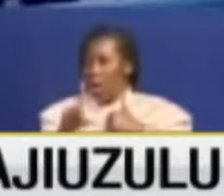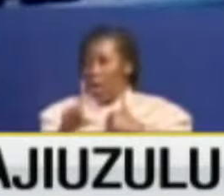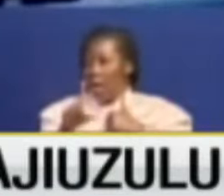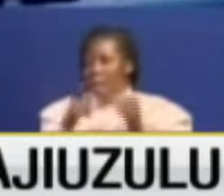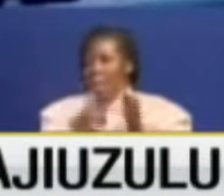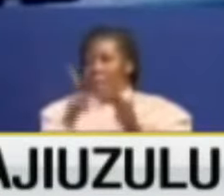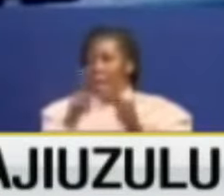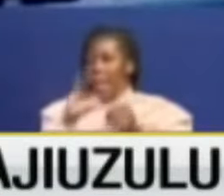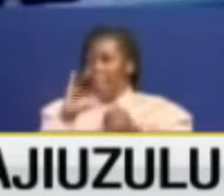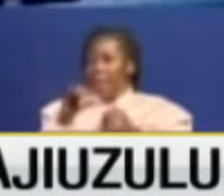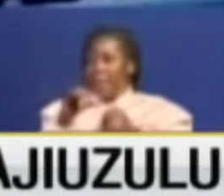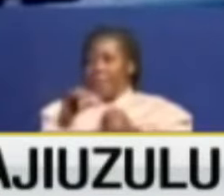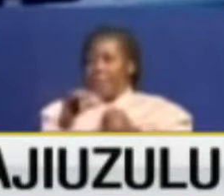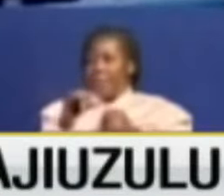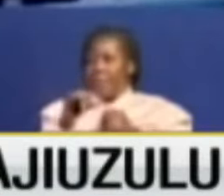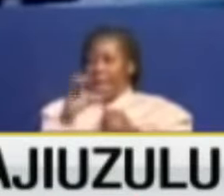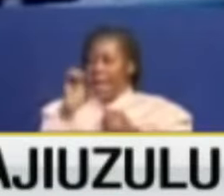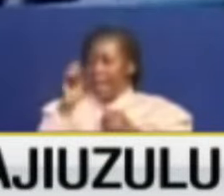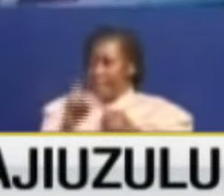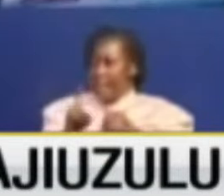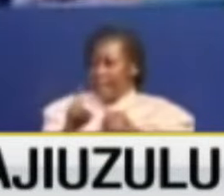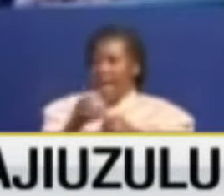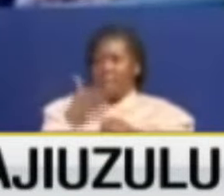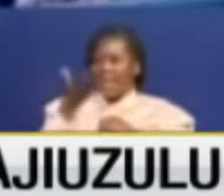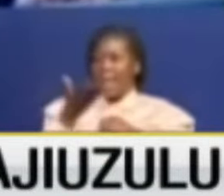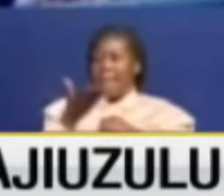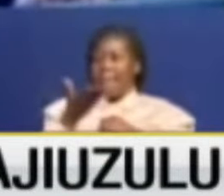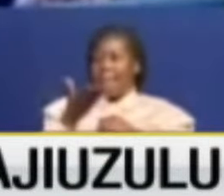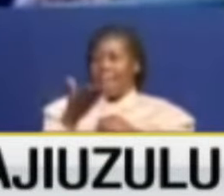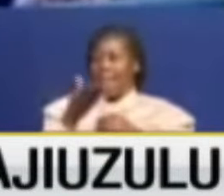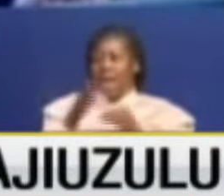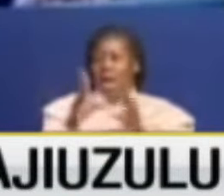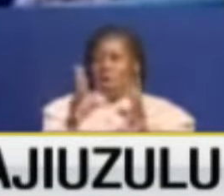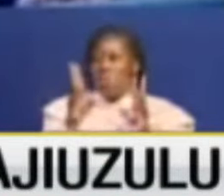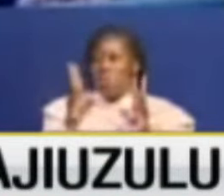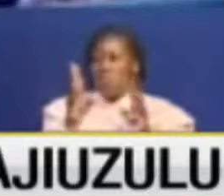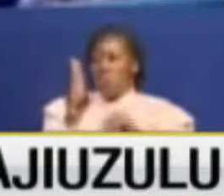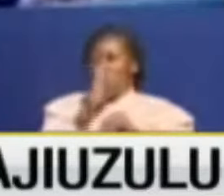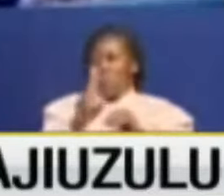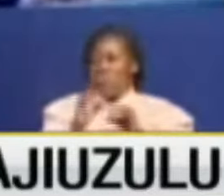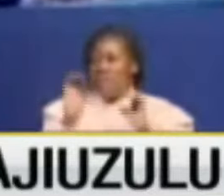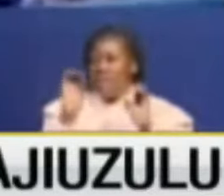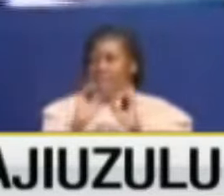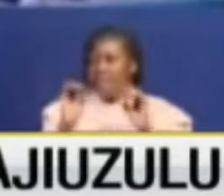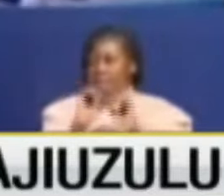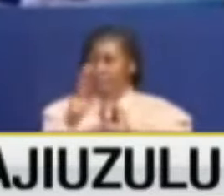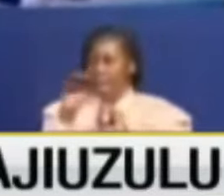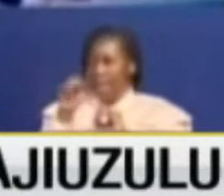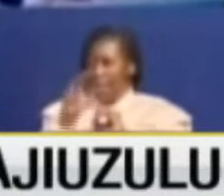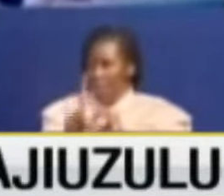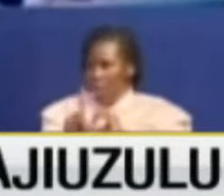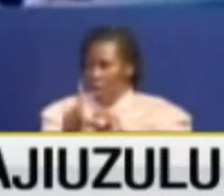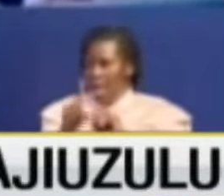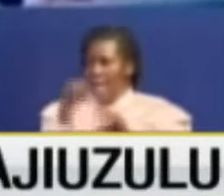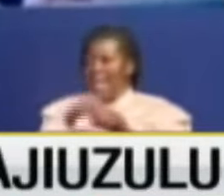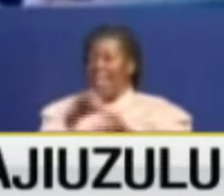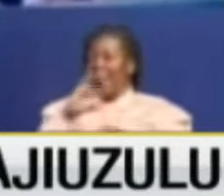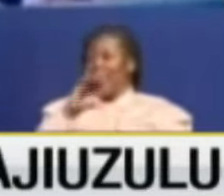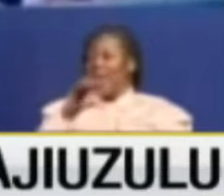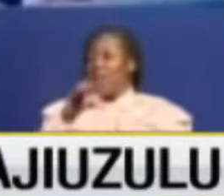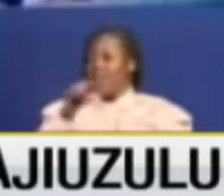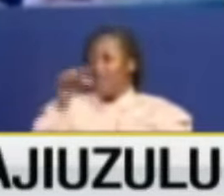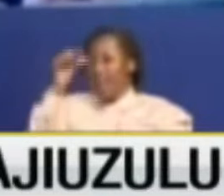County Executive had answered satisfactorily that there was no longer use of a manual payroll in the